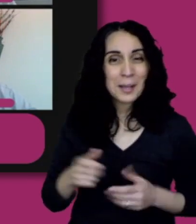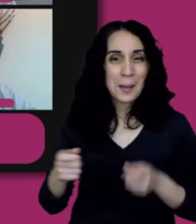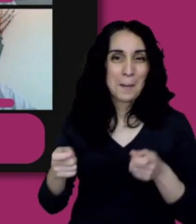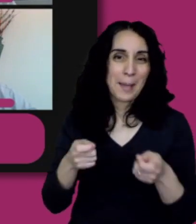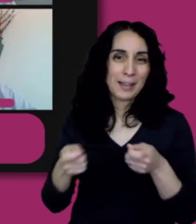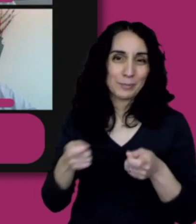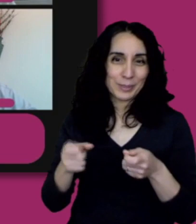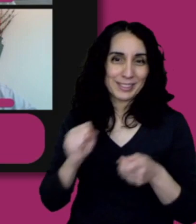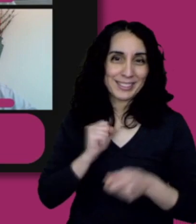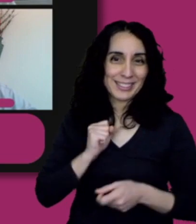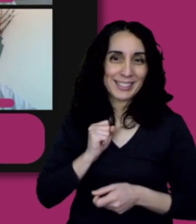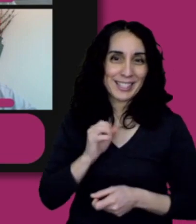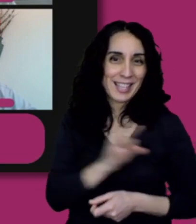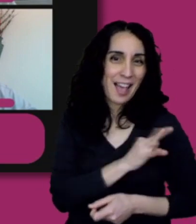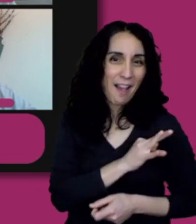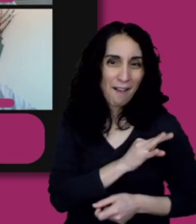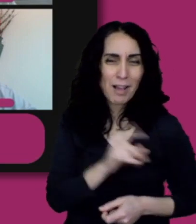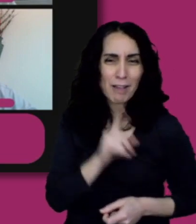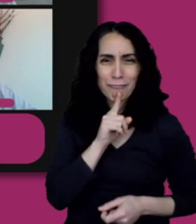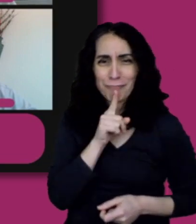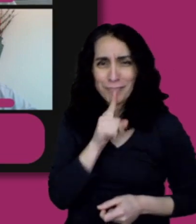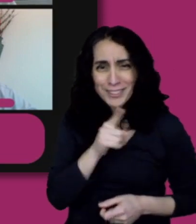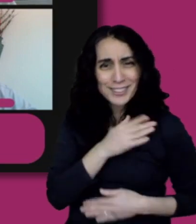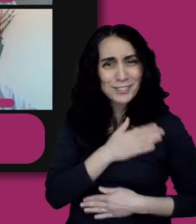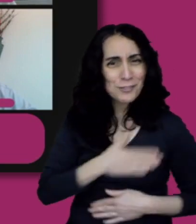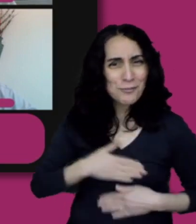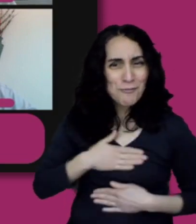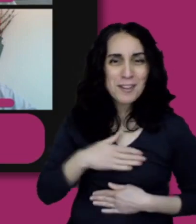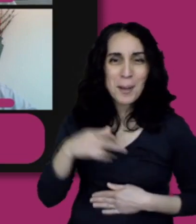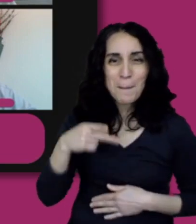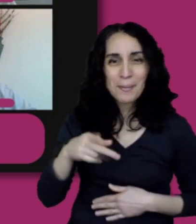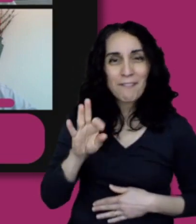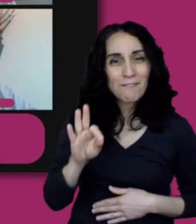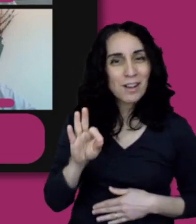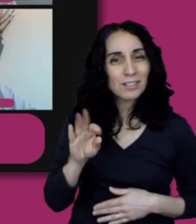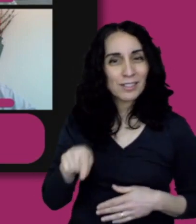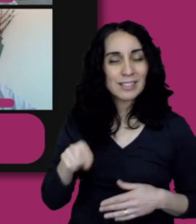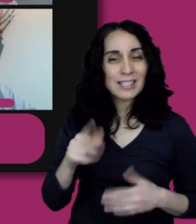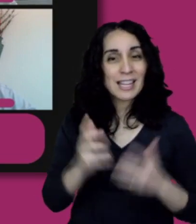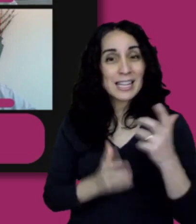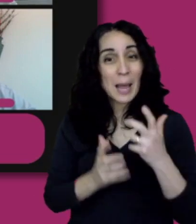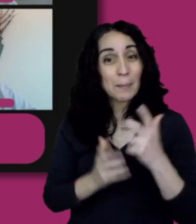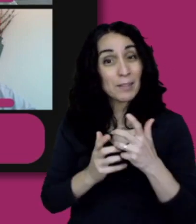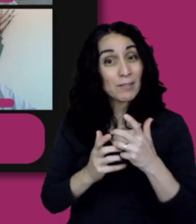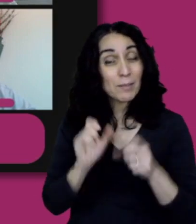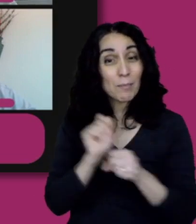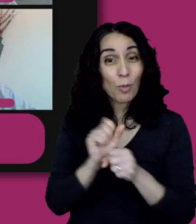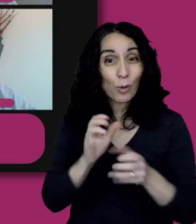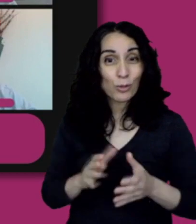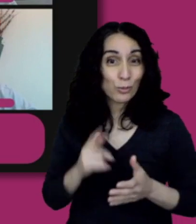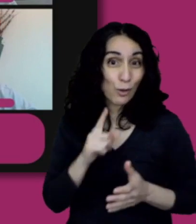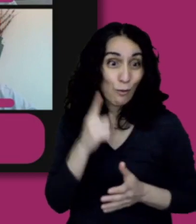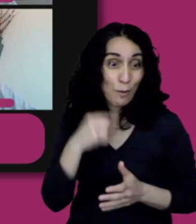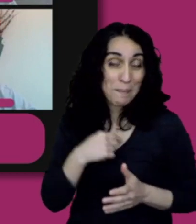the management of staff. I really enjoy. Pumpkin Fets is an adaptive employer. And so for